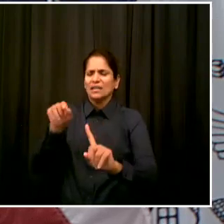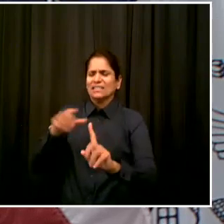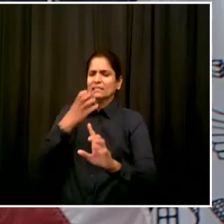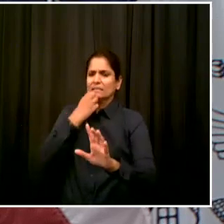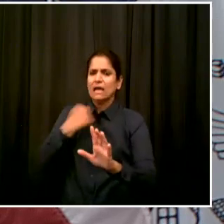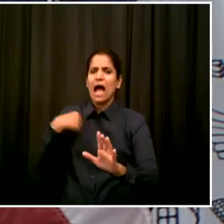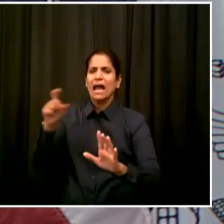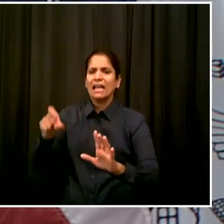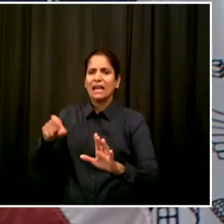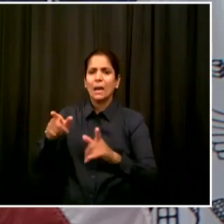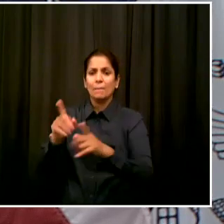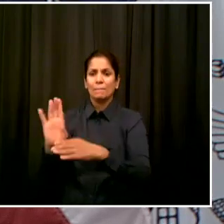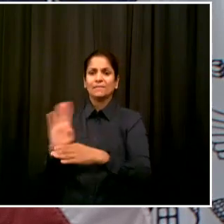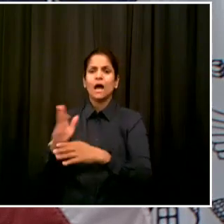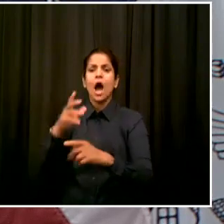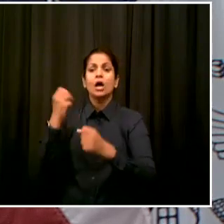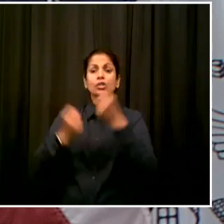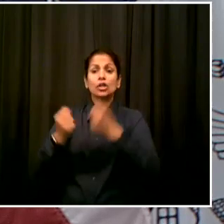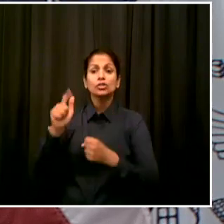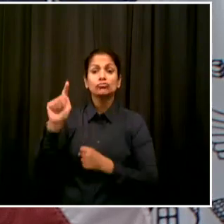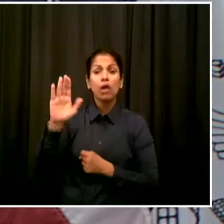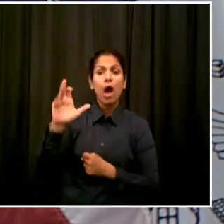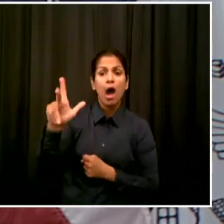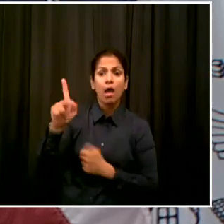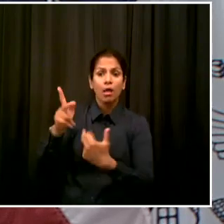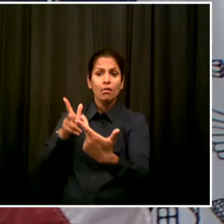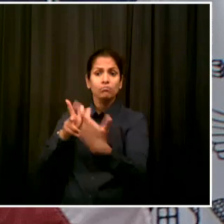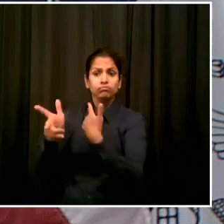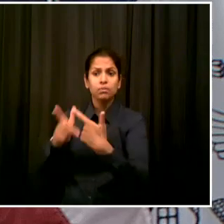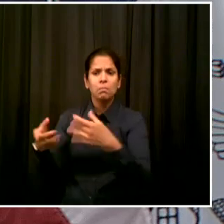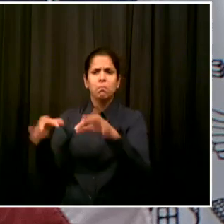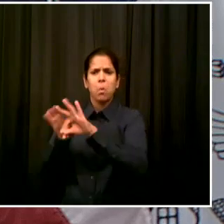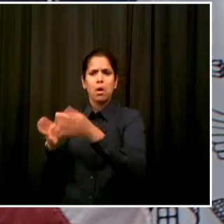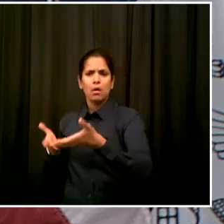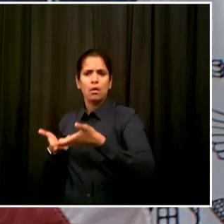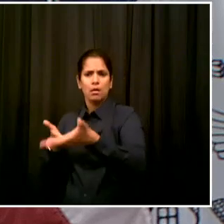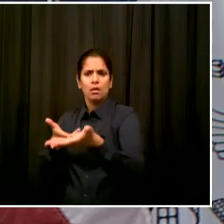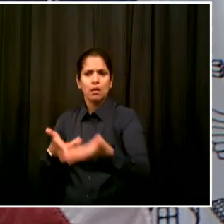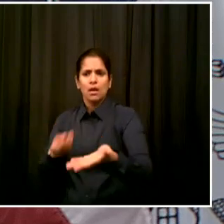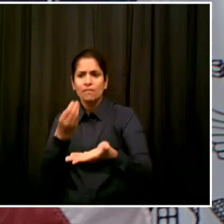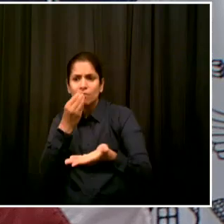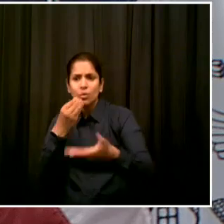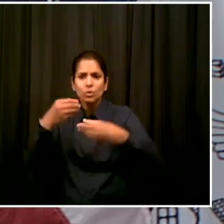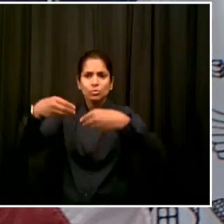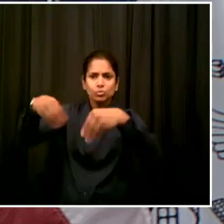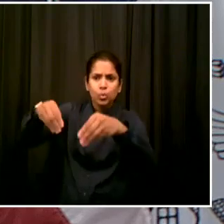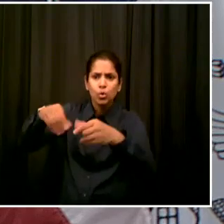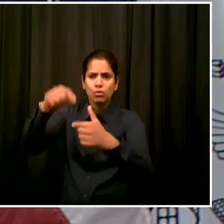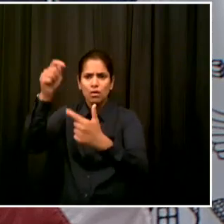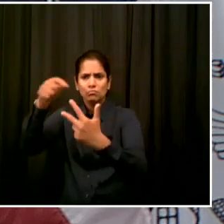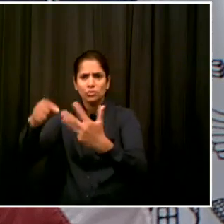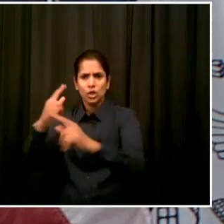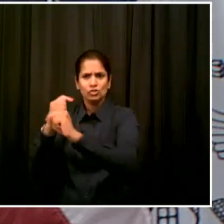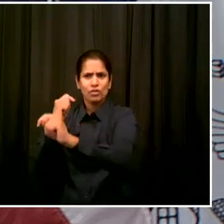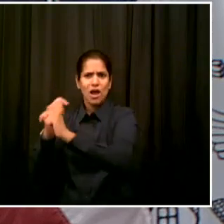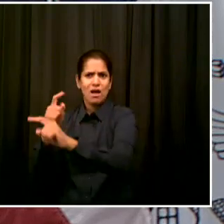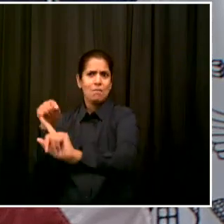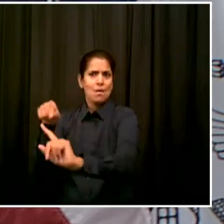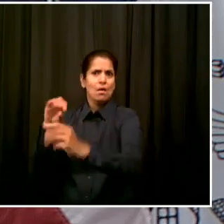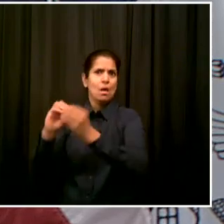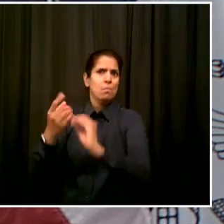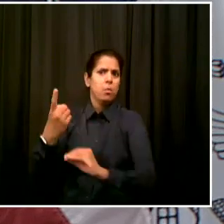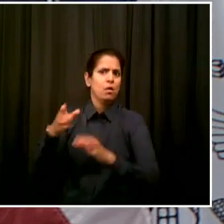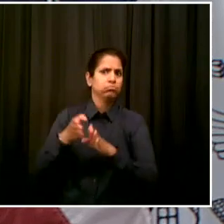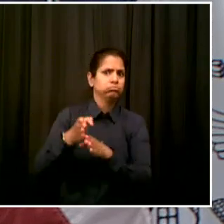the times when people would use them the most and want to be at the restaurants the most. So I would say to